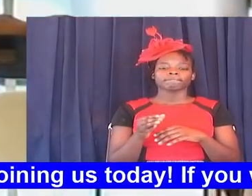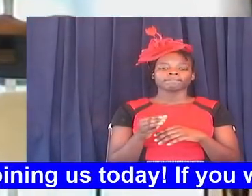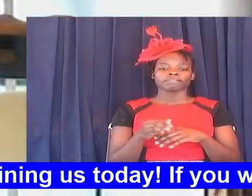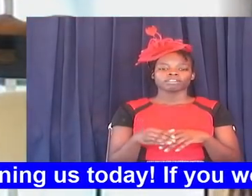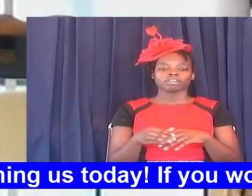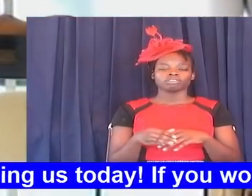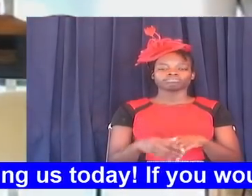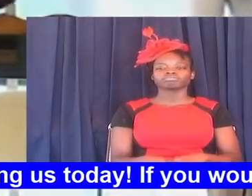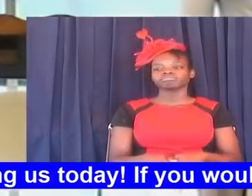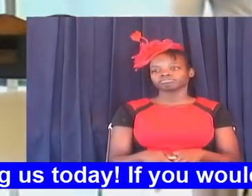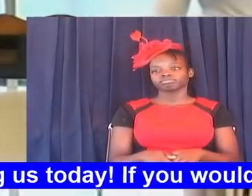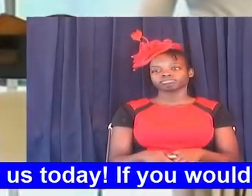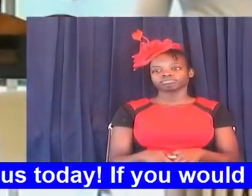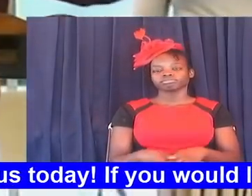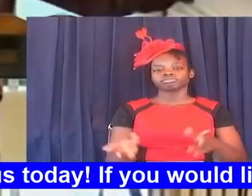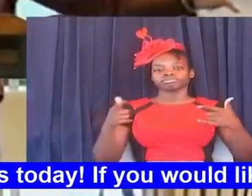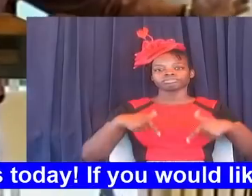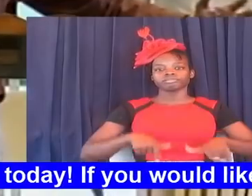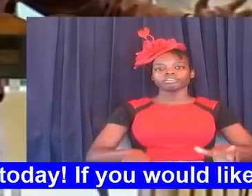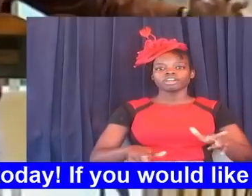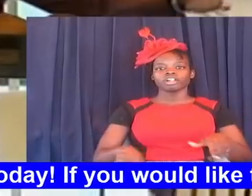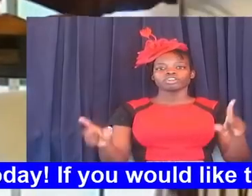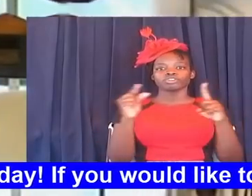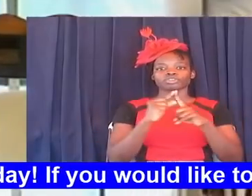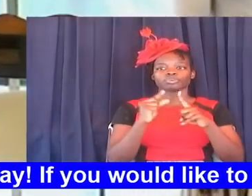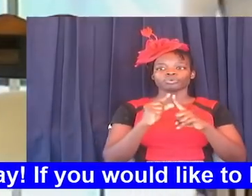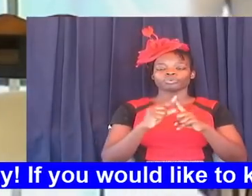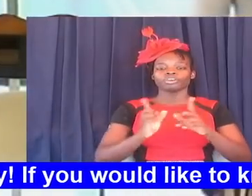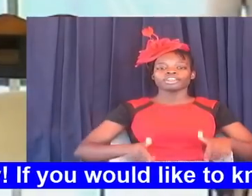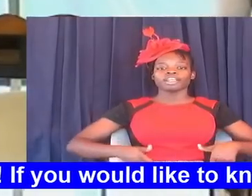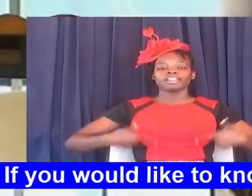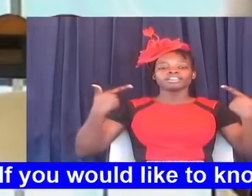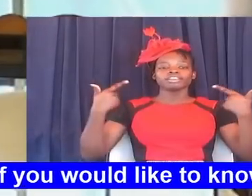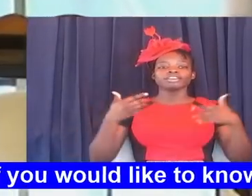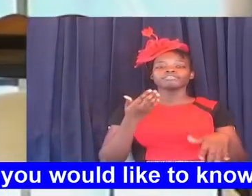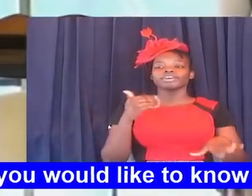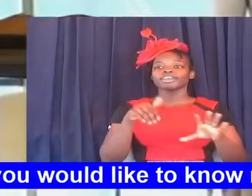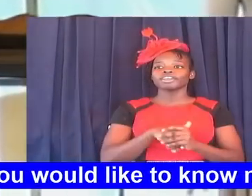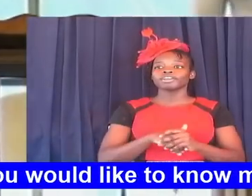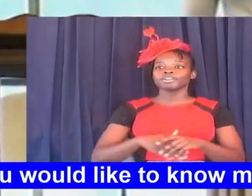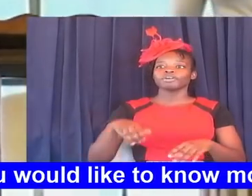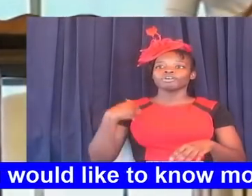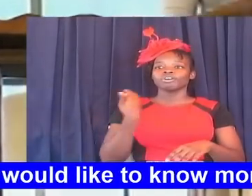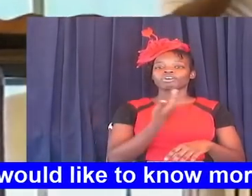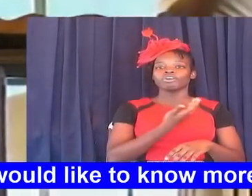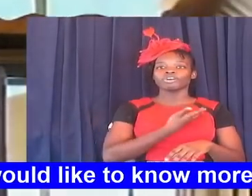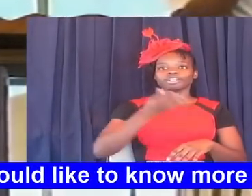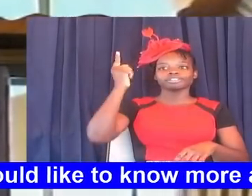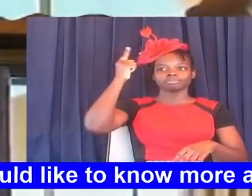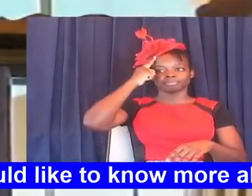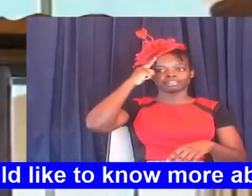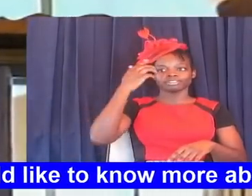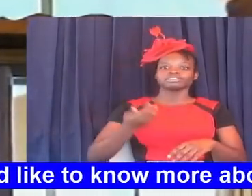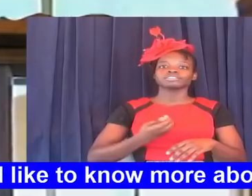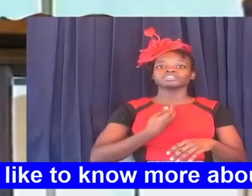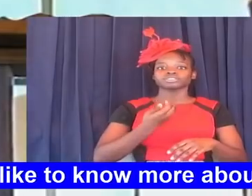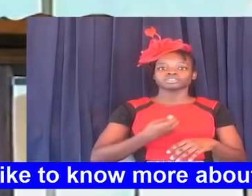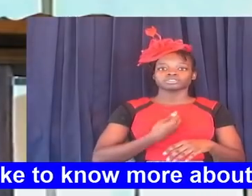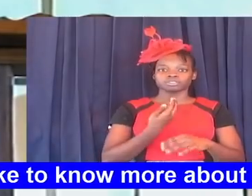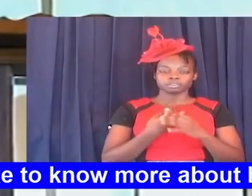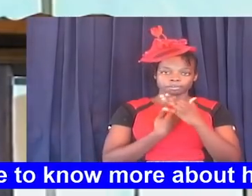soul. So when it's all said and done, we're going to pray for ourselves. So let's pray for the unsaved among us, for the